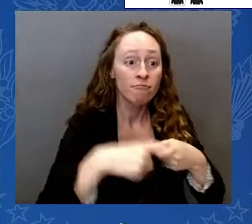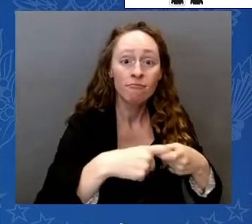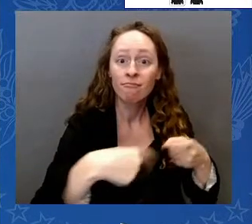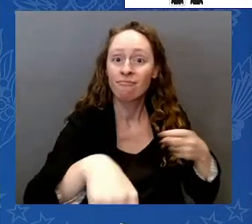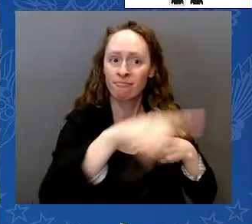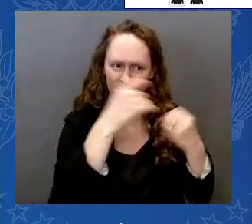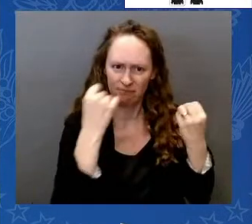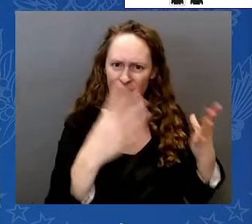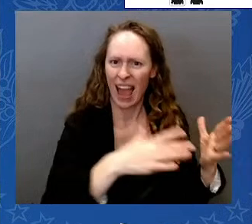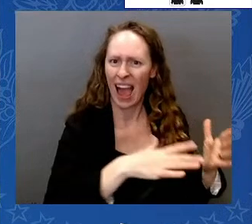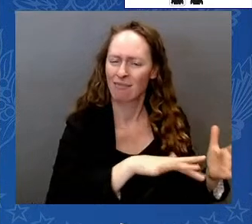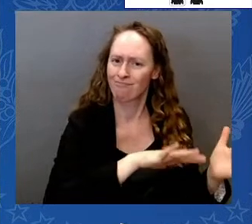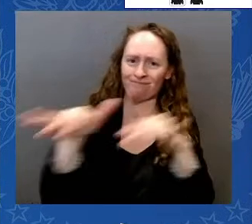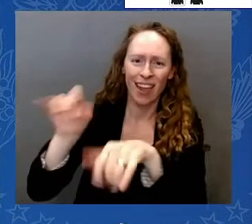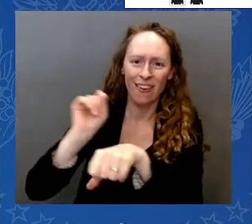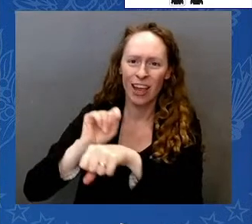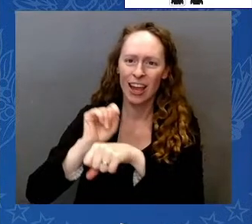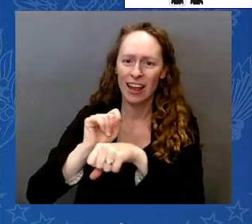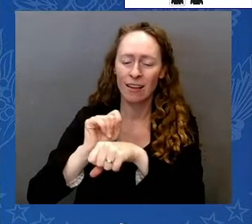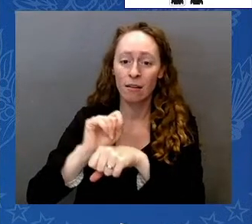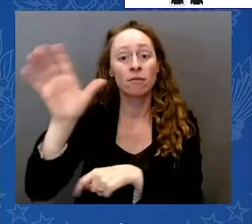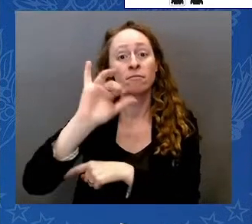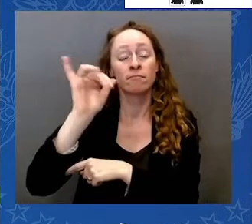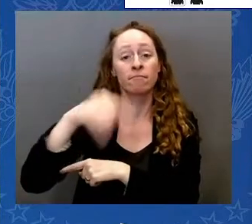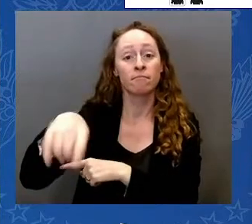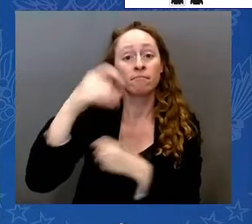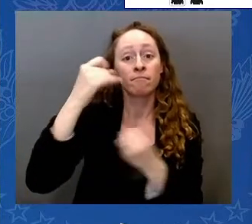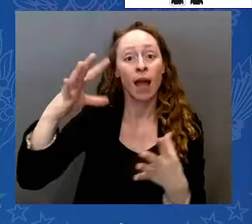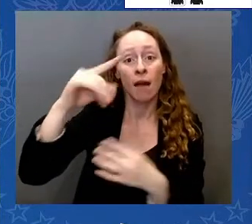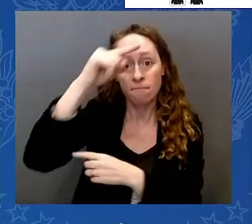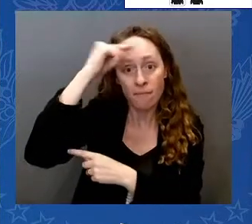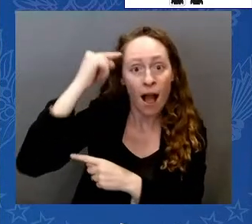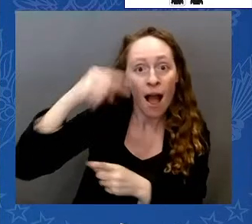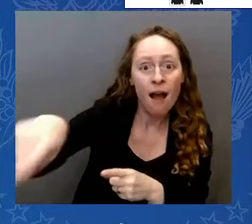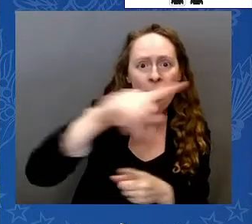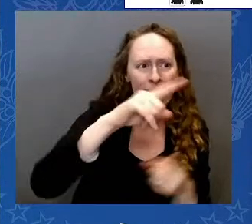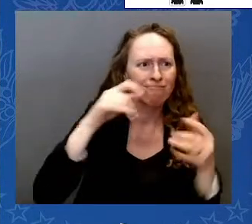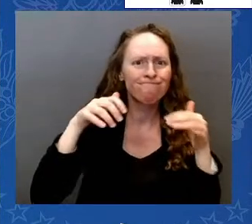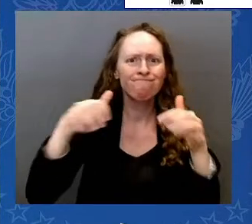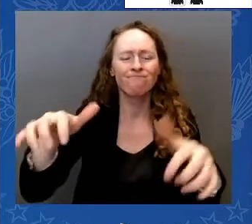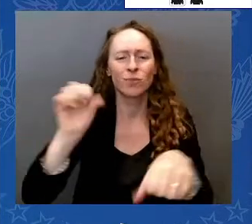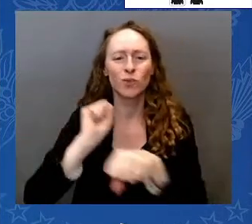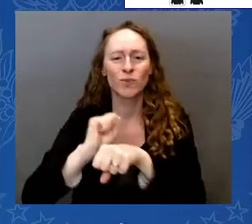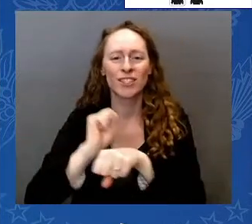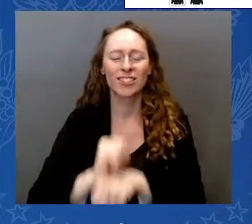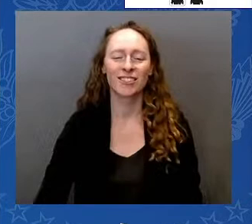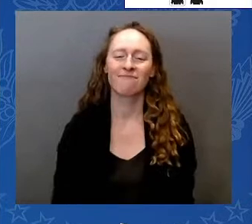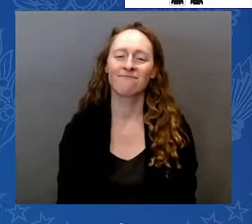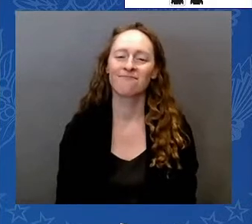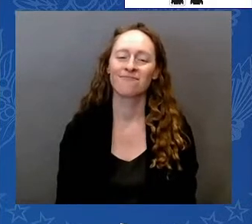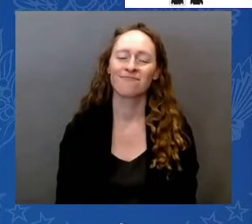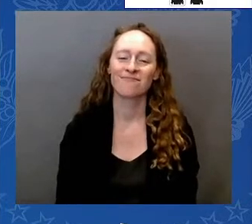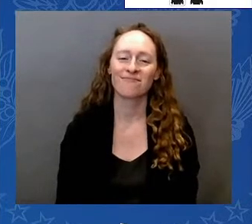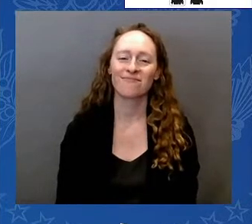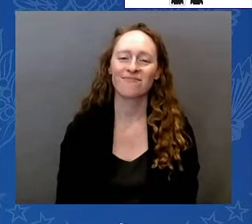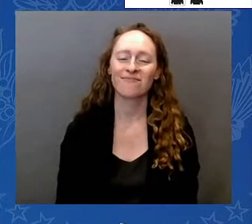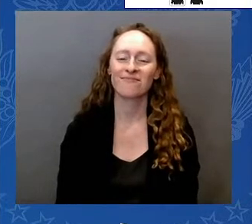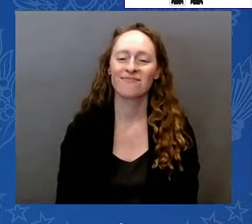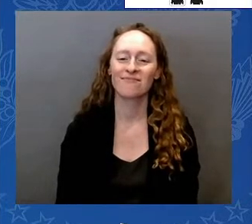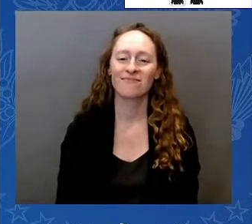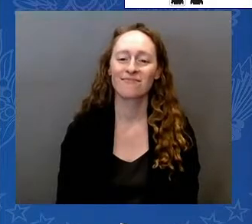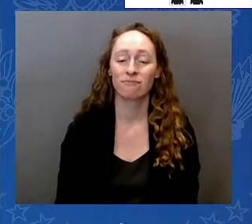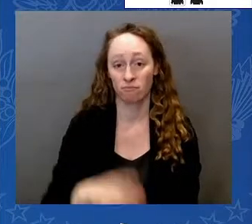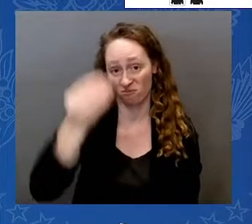ever. And this recovery has been the fastest increase of people re-entering the workforce of any modern economic